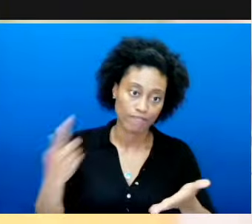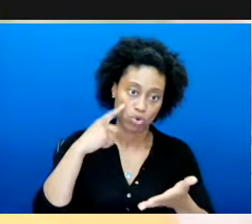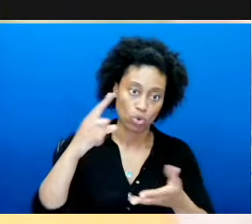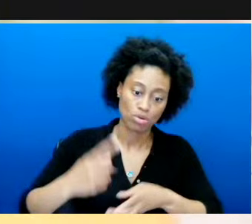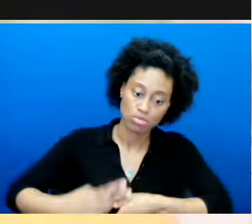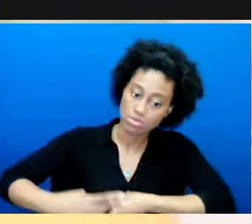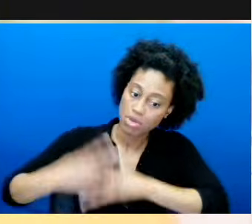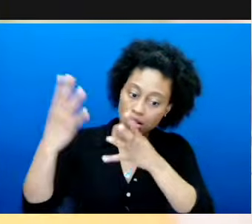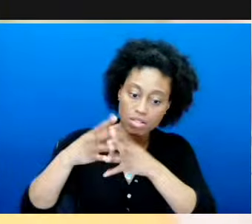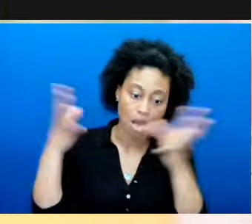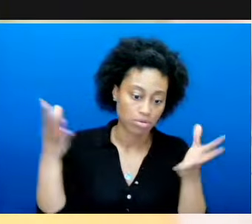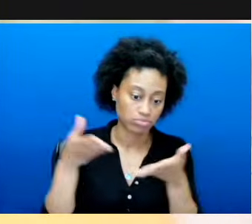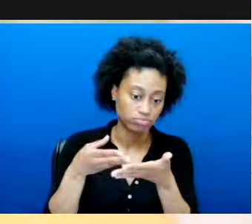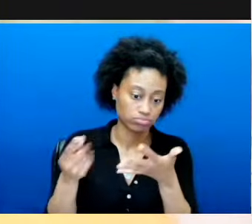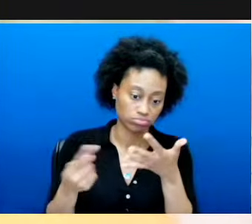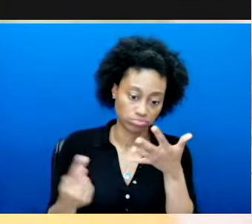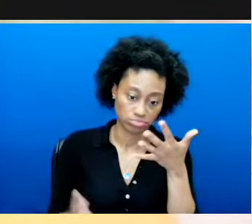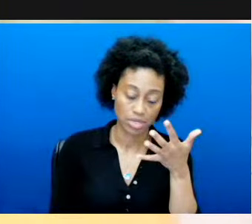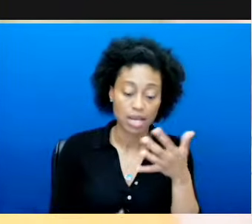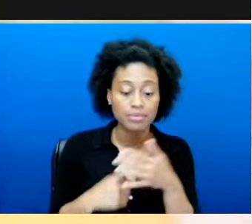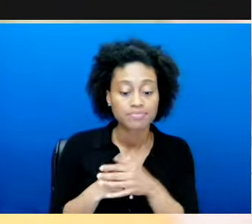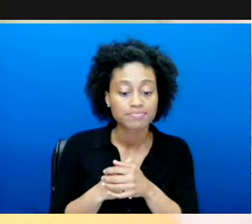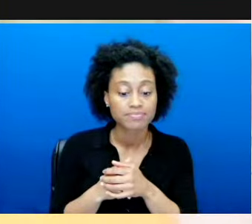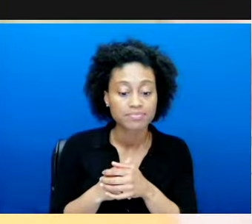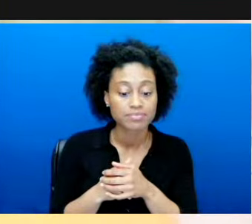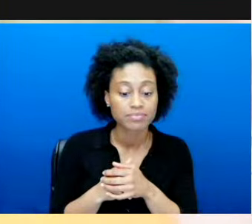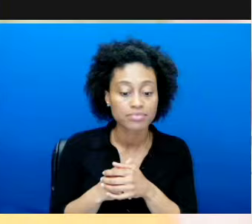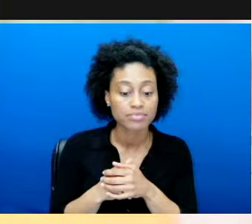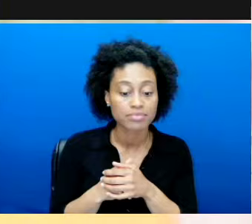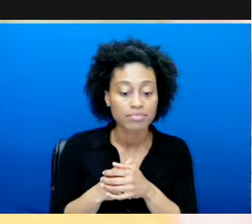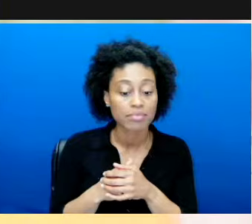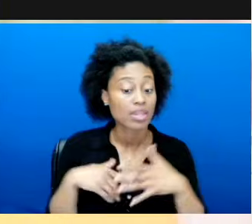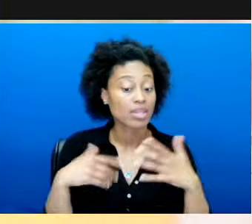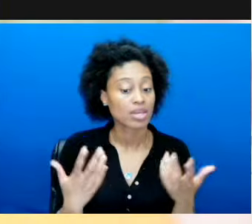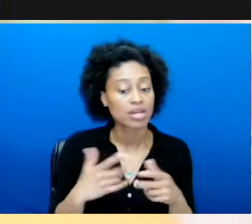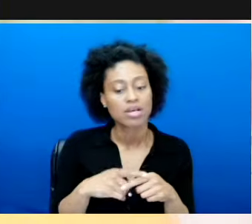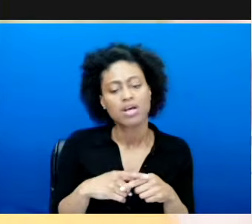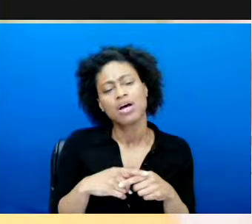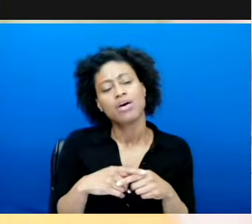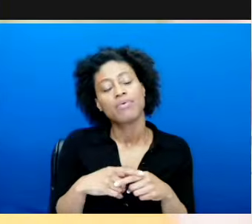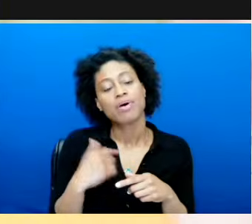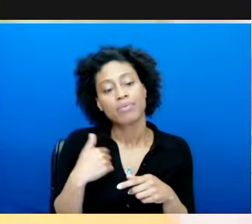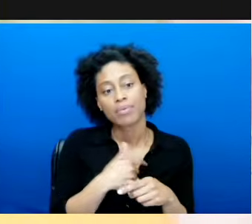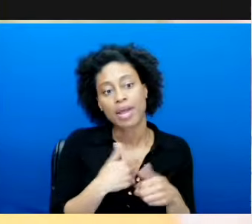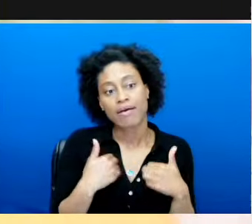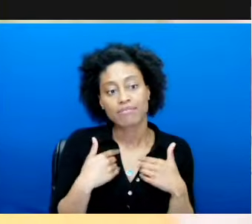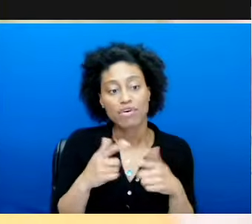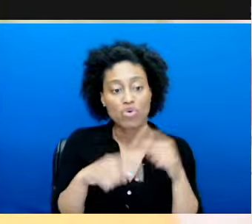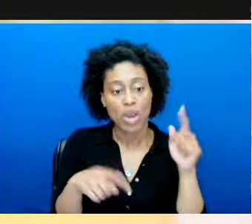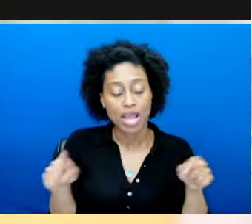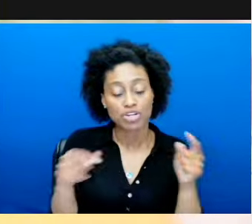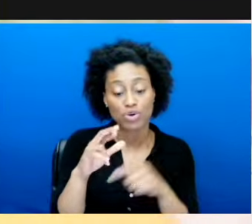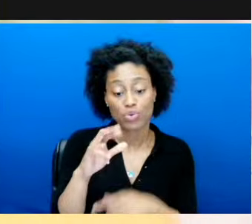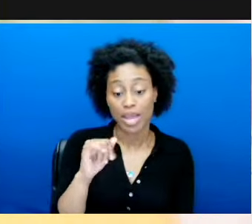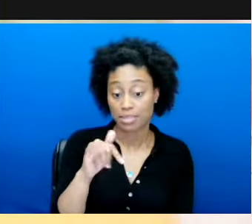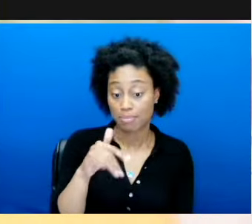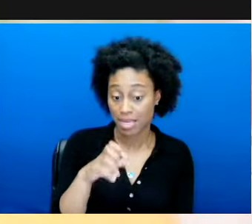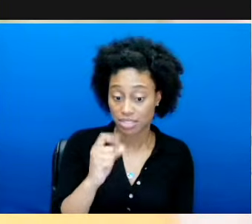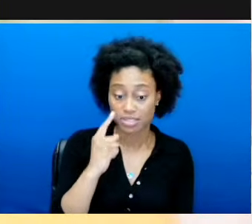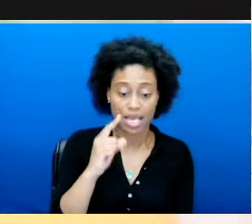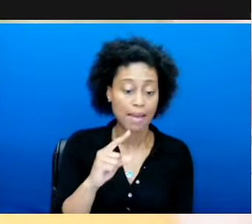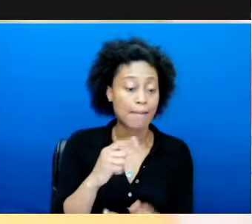a variety of recipes, and mostly budget-friendly recipes as well. So